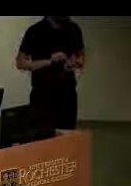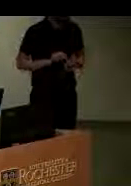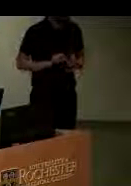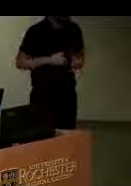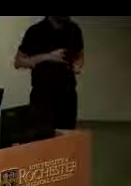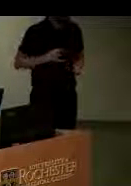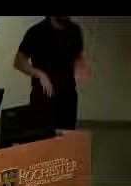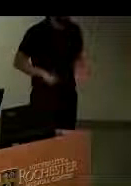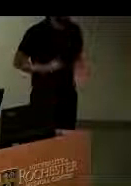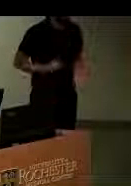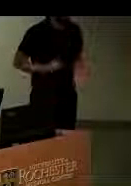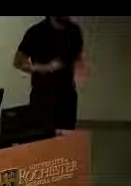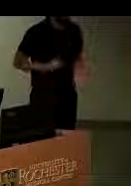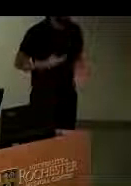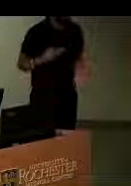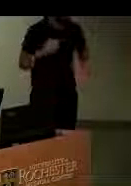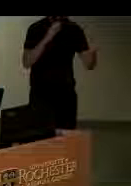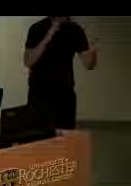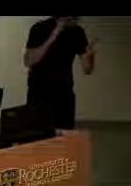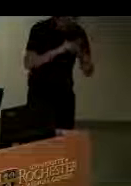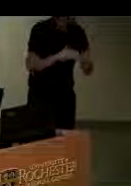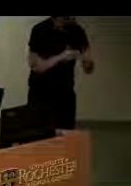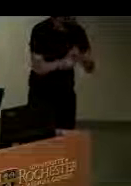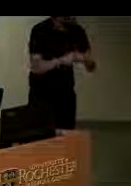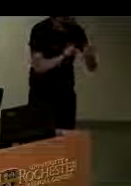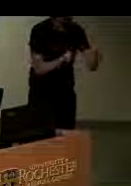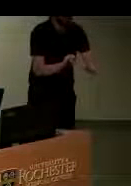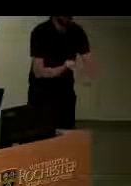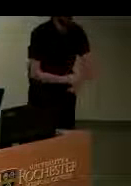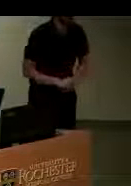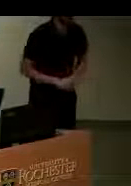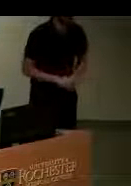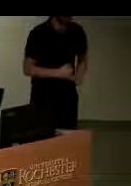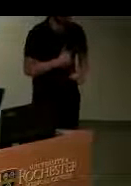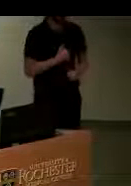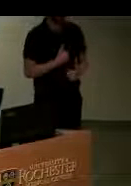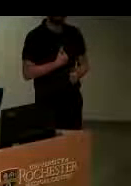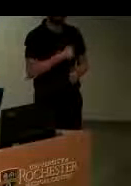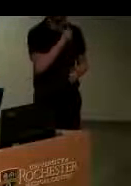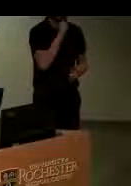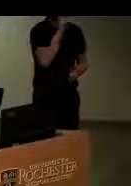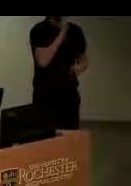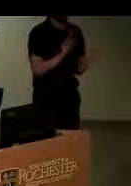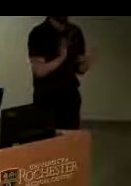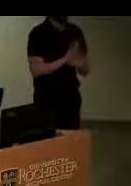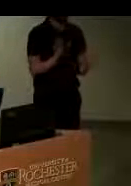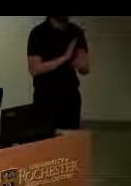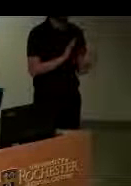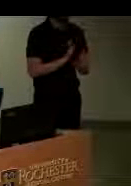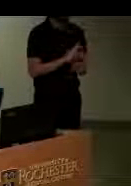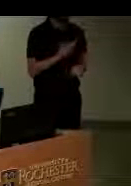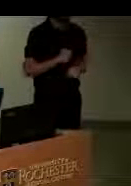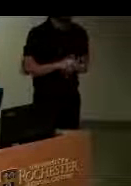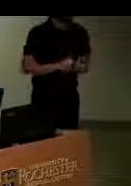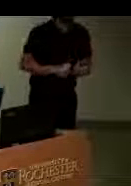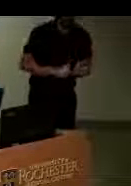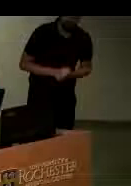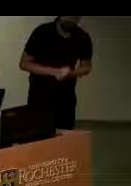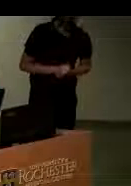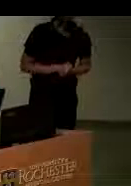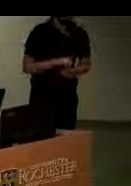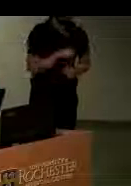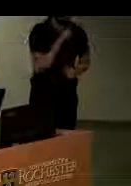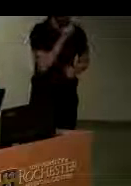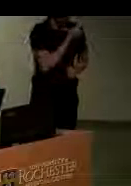it. He says, doesn't matter, you can do it. I said, I don't think so. I don't think so. He says, this isn't